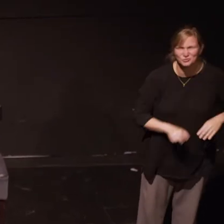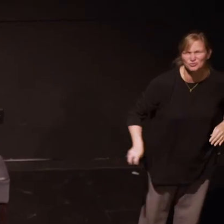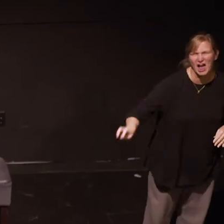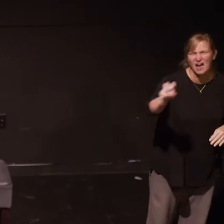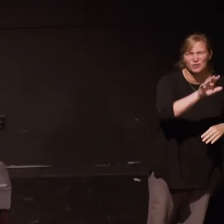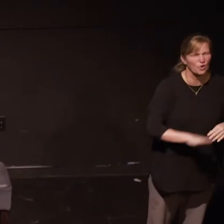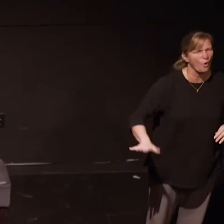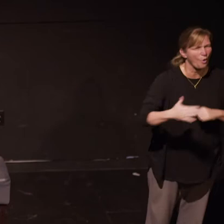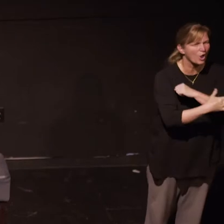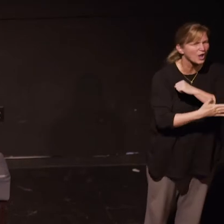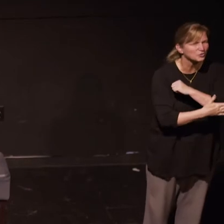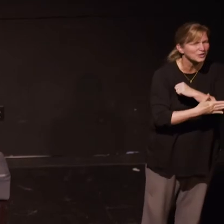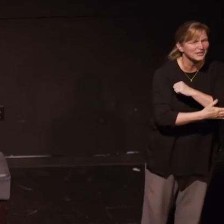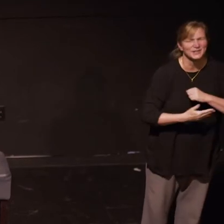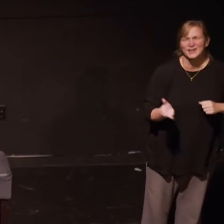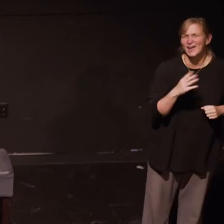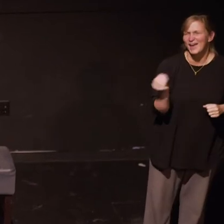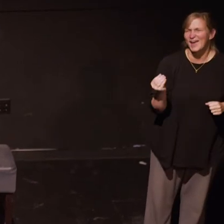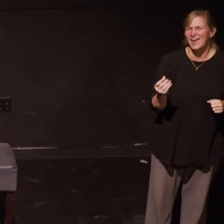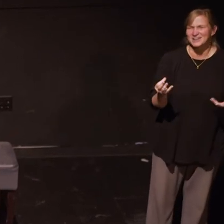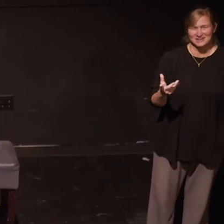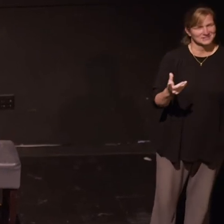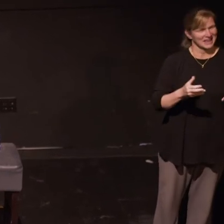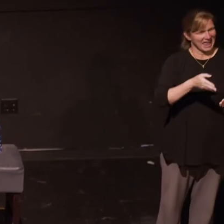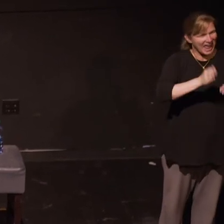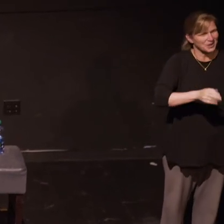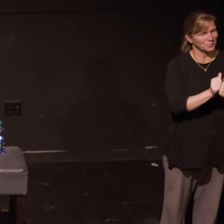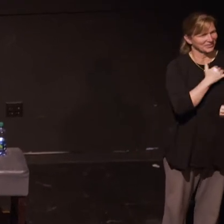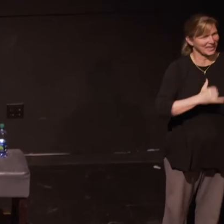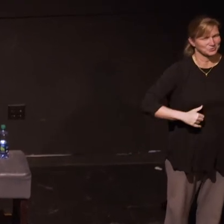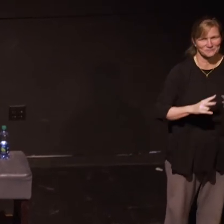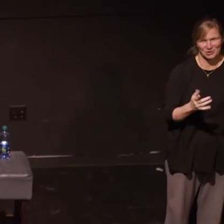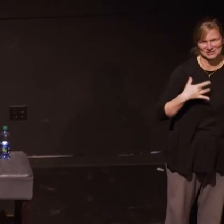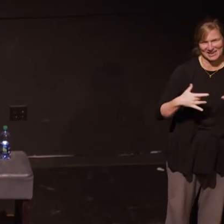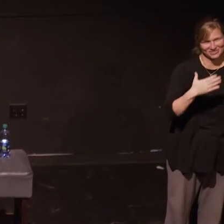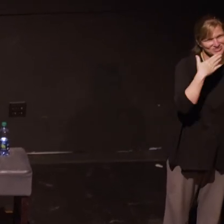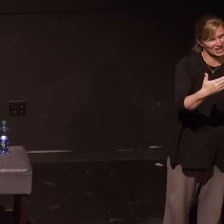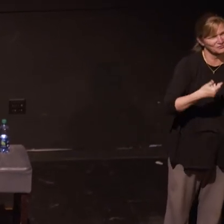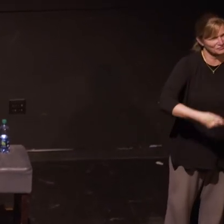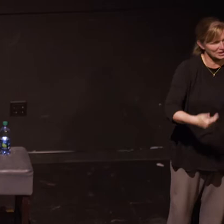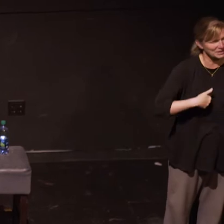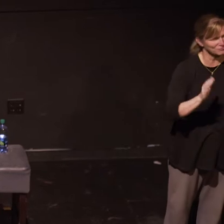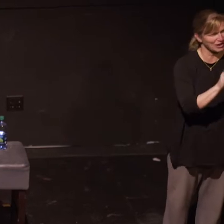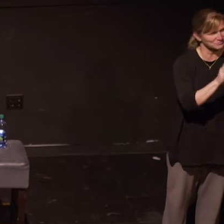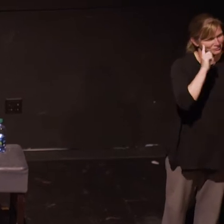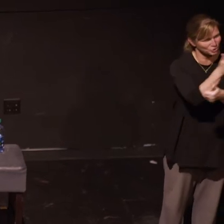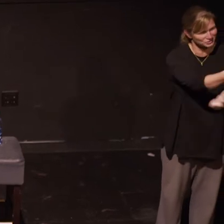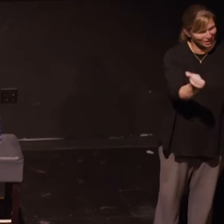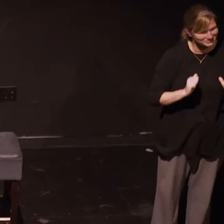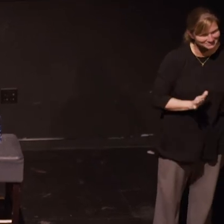the entire nation, and we got to cap it off here at Yale. So I'm very excited. Thank you very much for having me. Give yourselves a round of